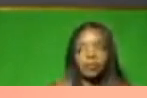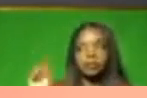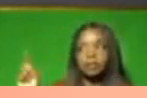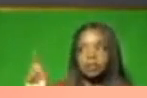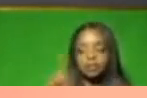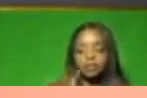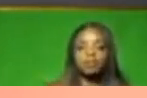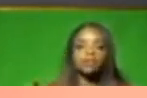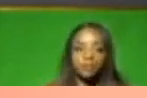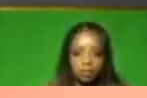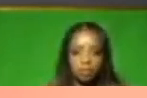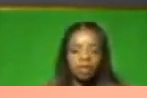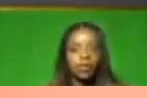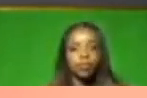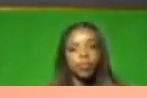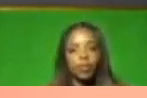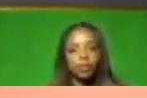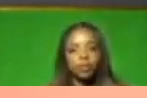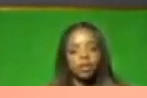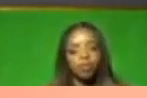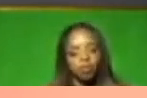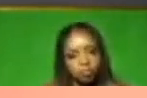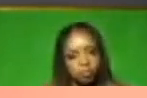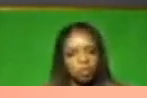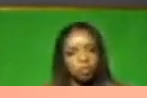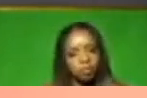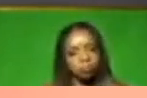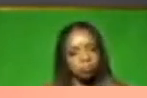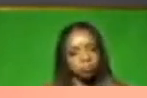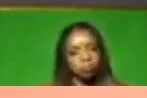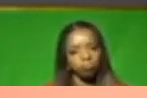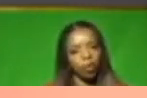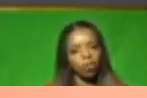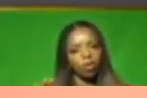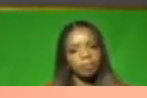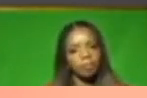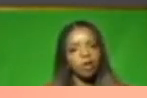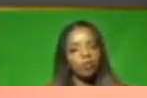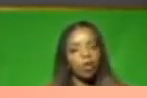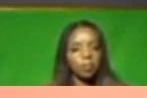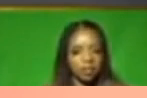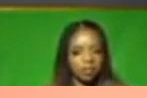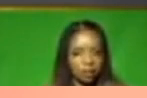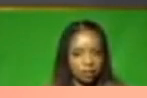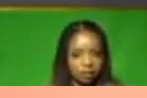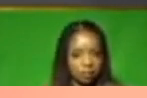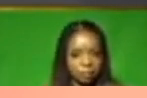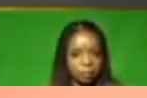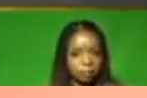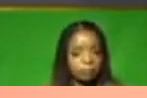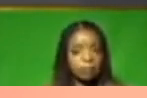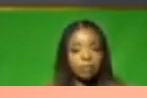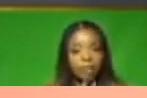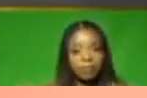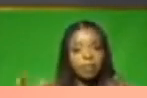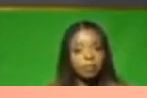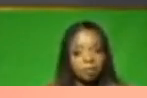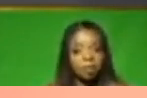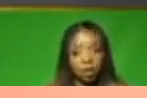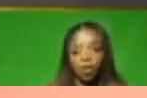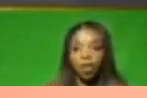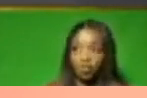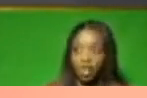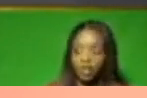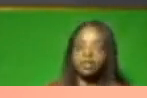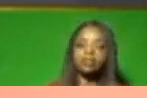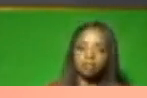contributing to greater business confidence. As confidence grows, so does